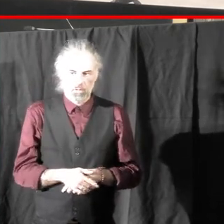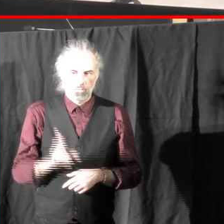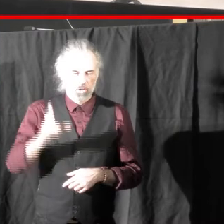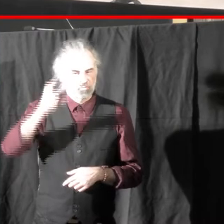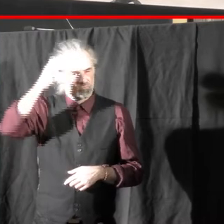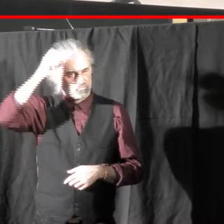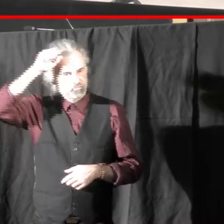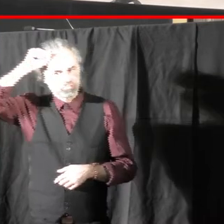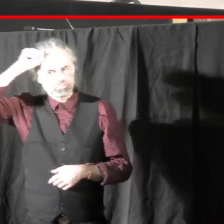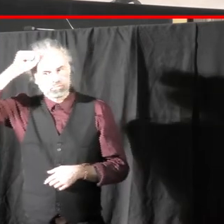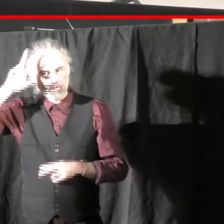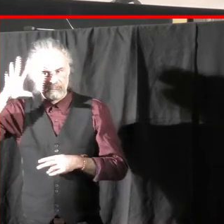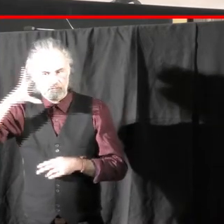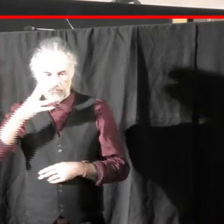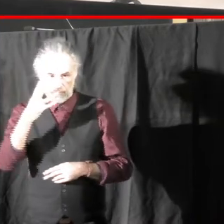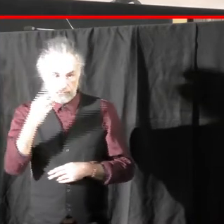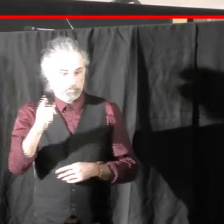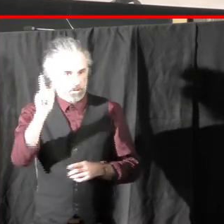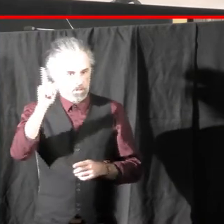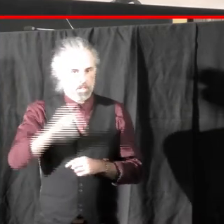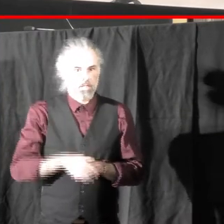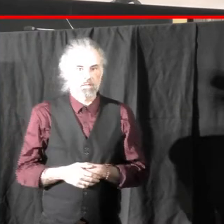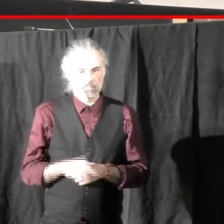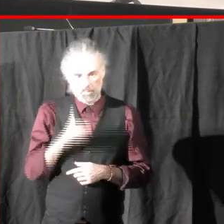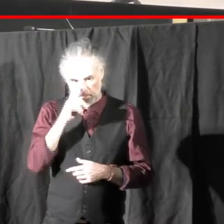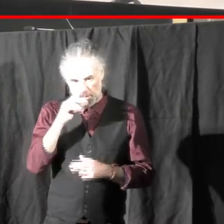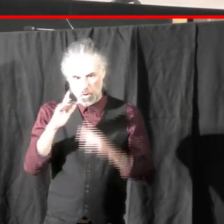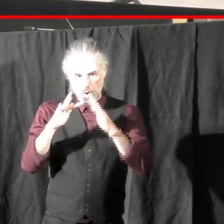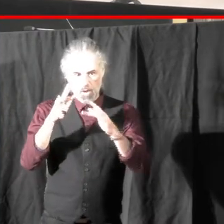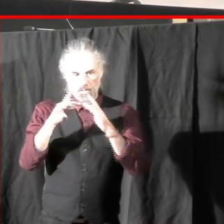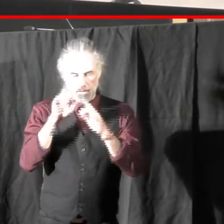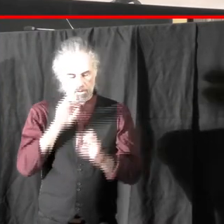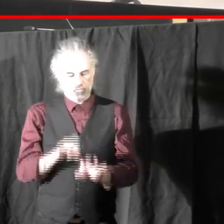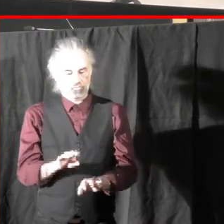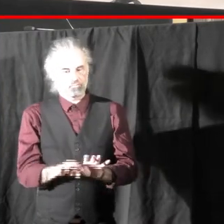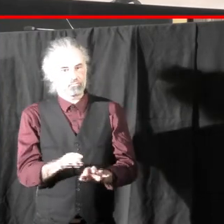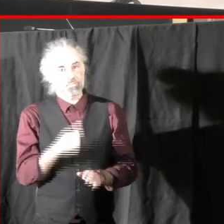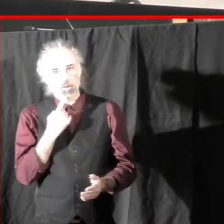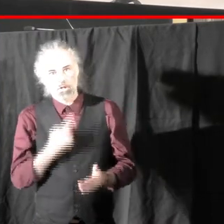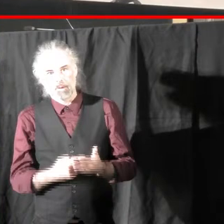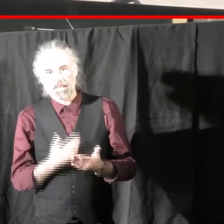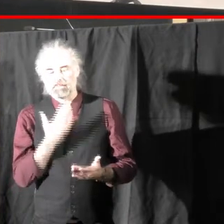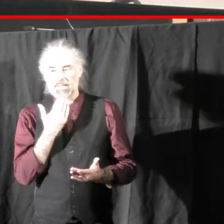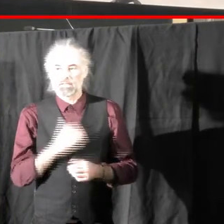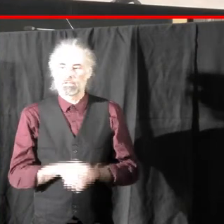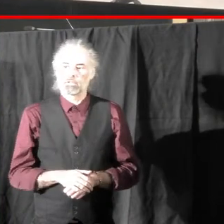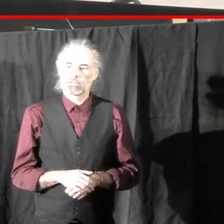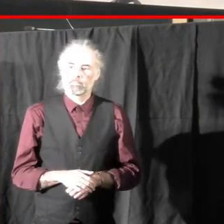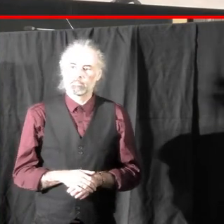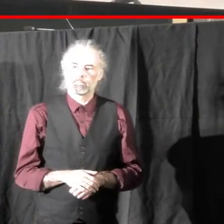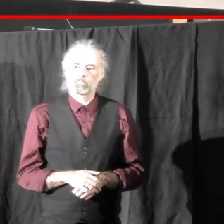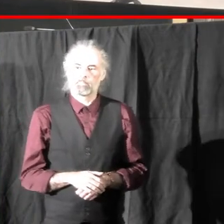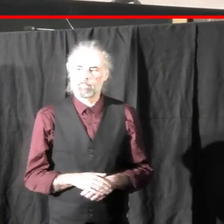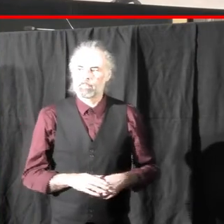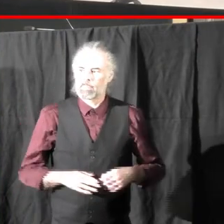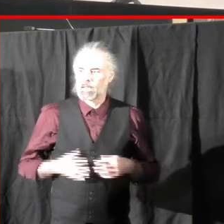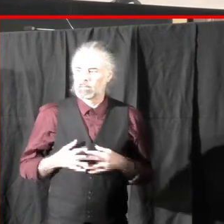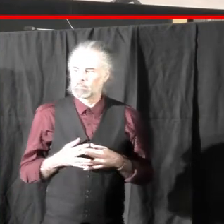away from today, those that are online, please type in the comments. And